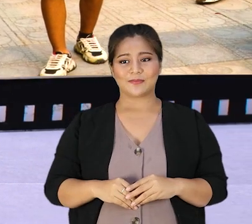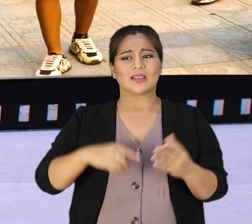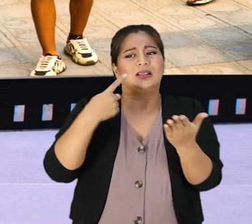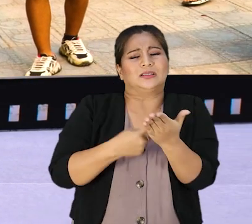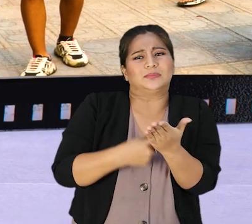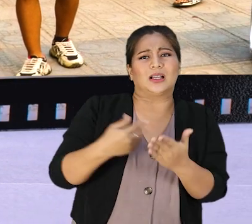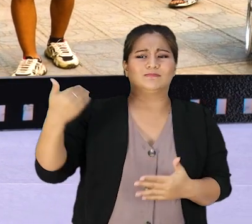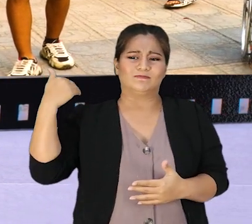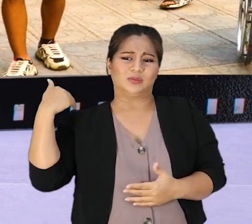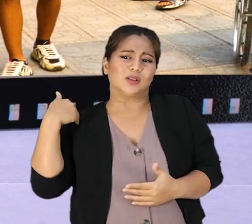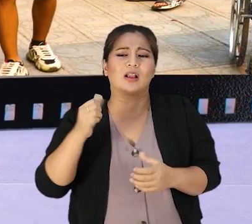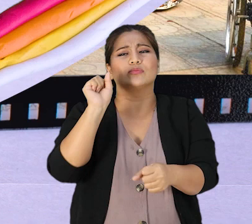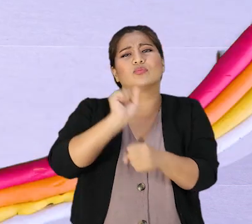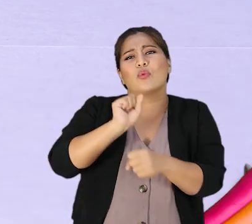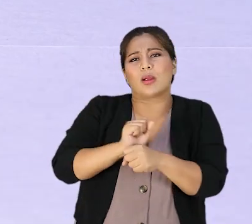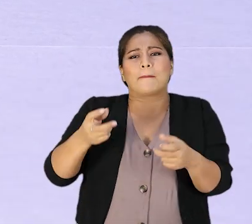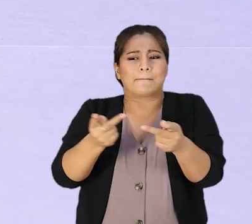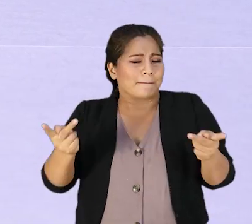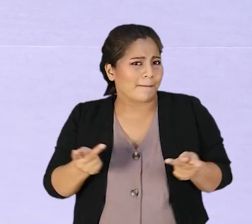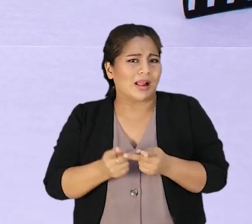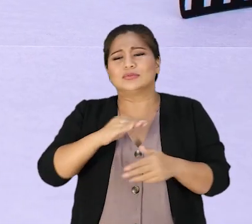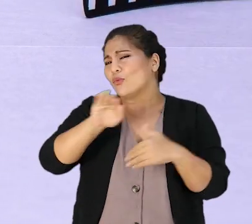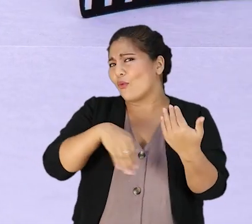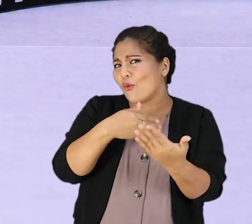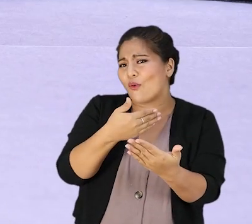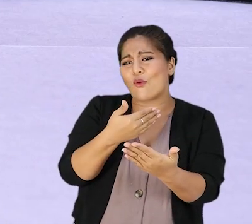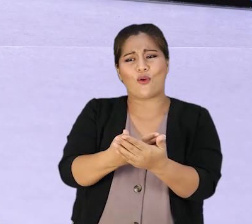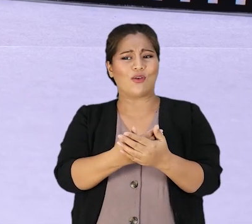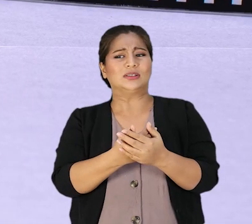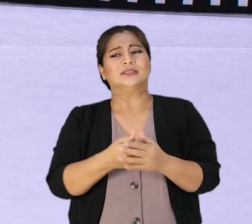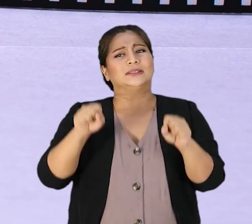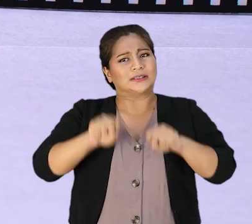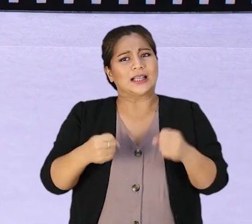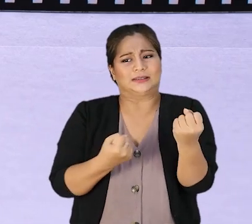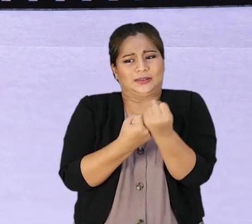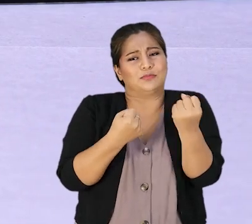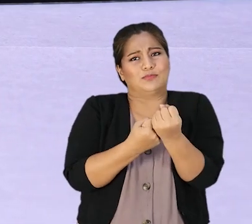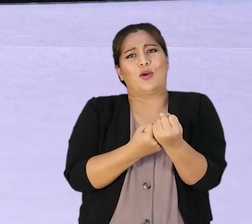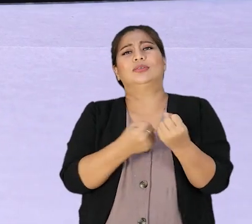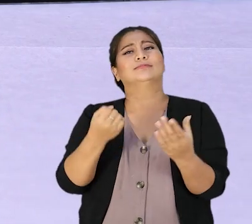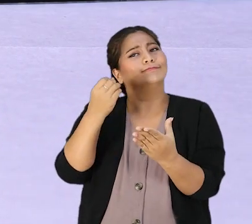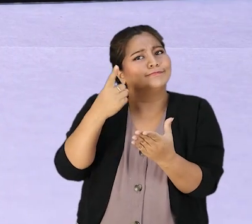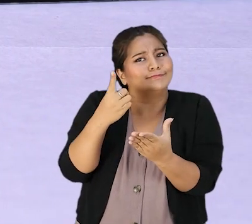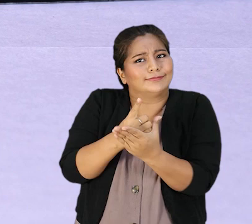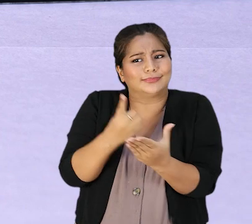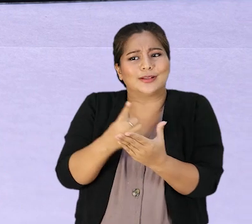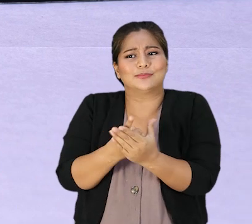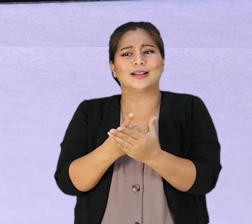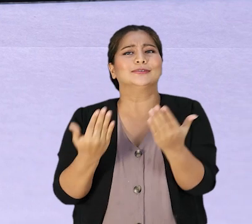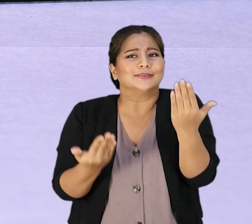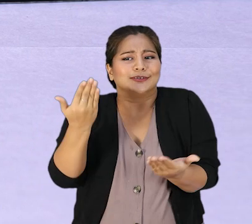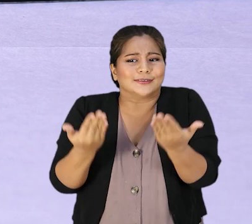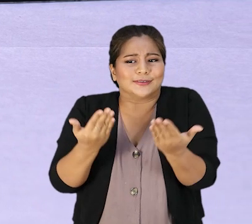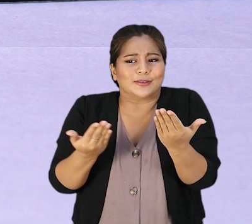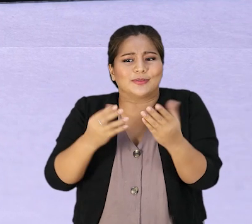success. Sometimes employers can adjust the workplace to accommodate all staff, and this could be supported by a disability